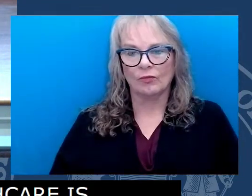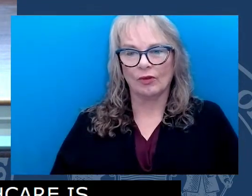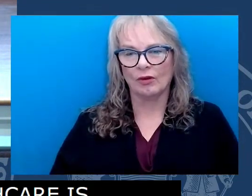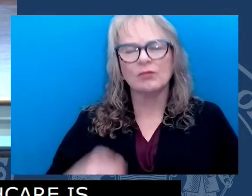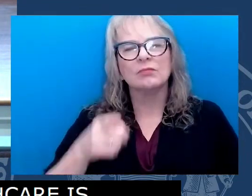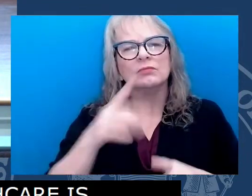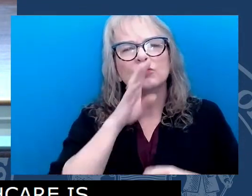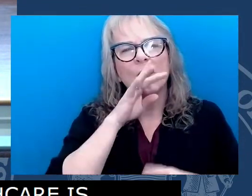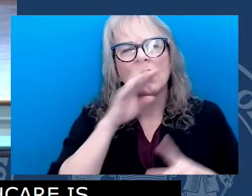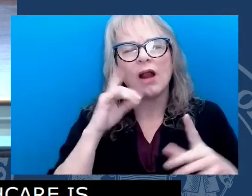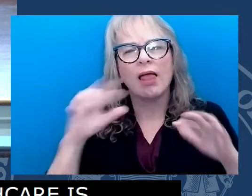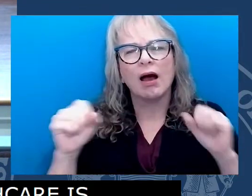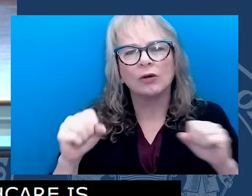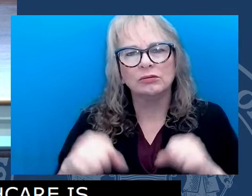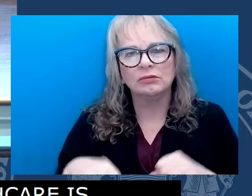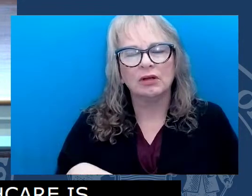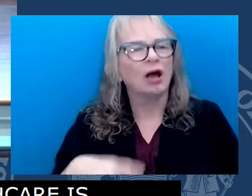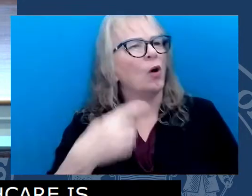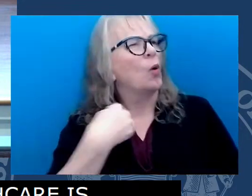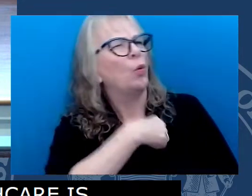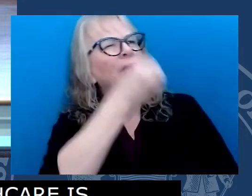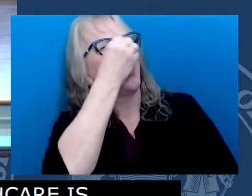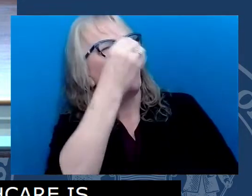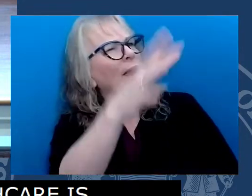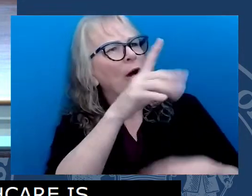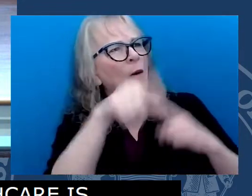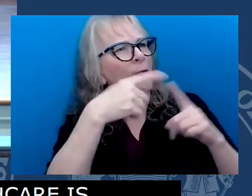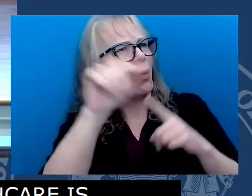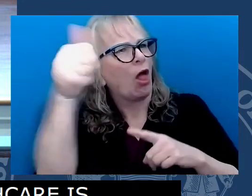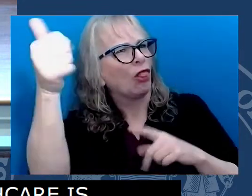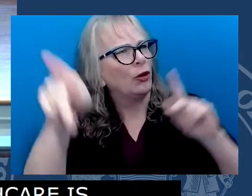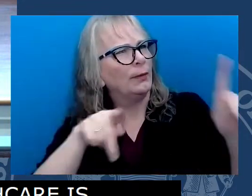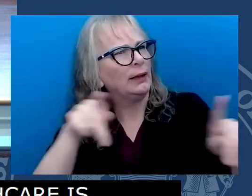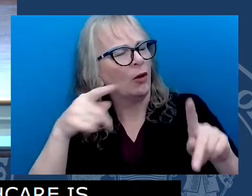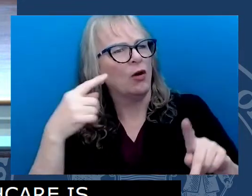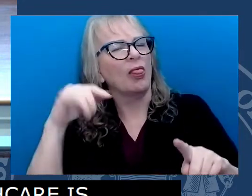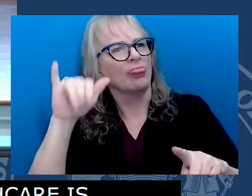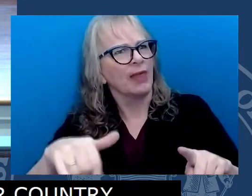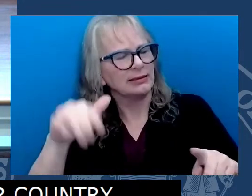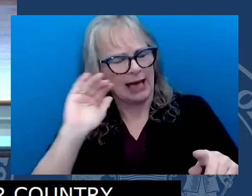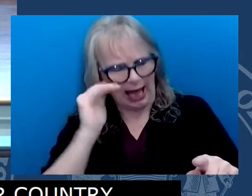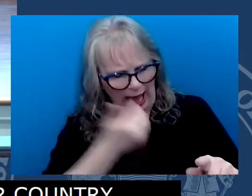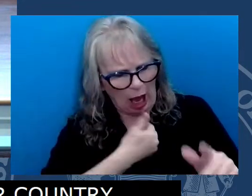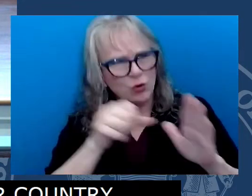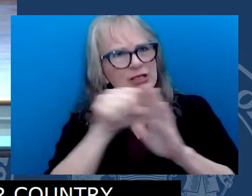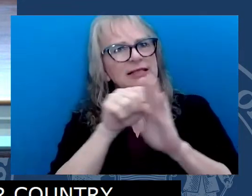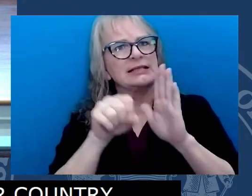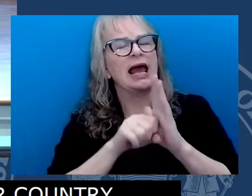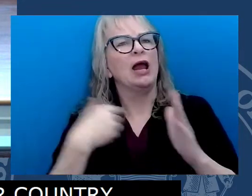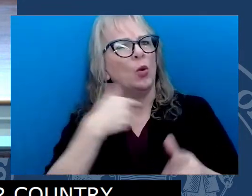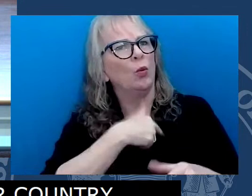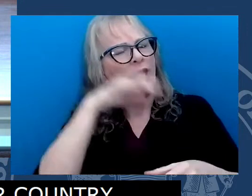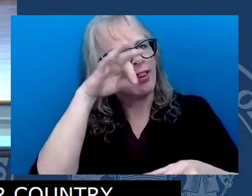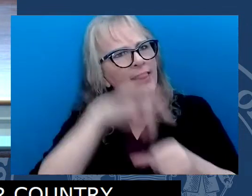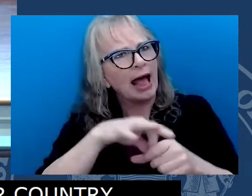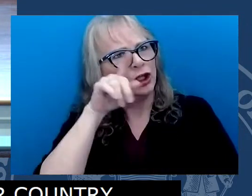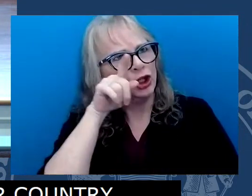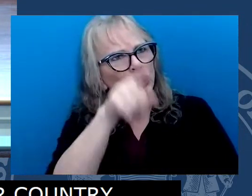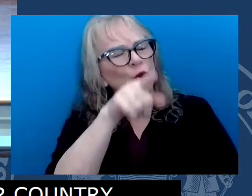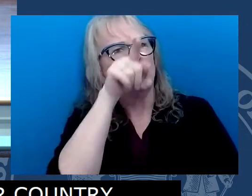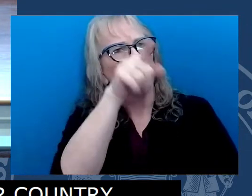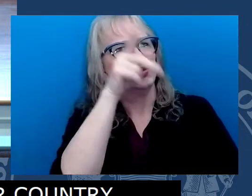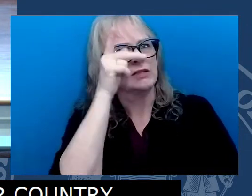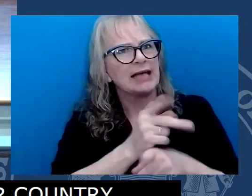louder? Yes, we don't care about the other people. It's our state. We elected you. You are to take care of us, not